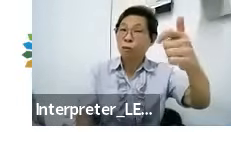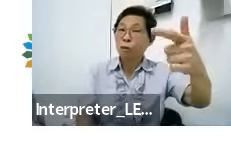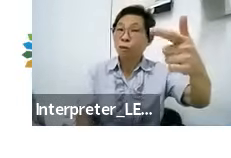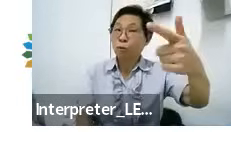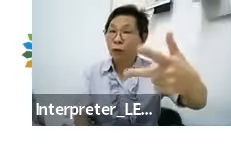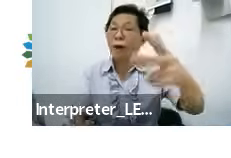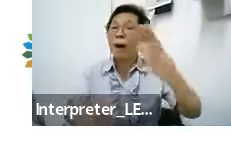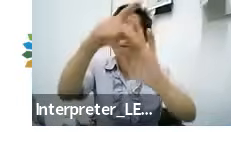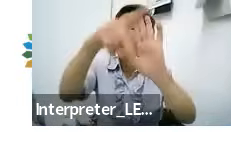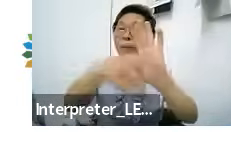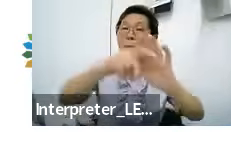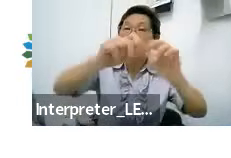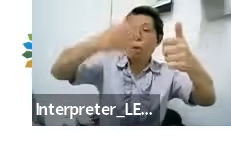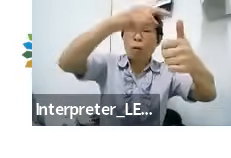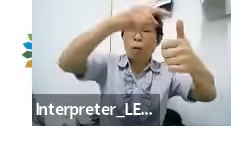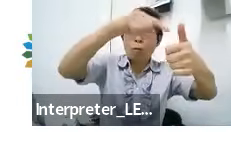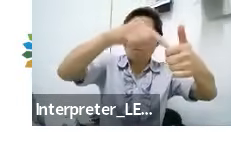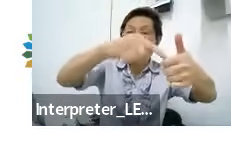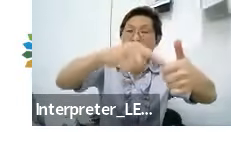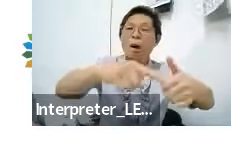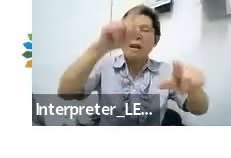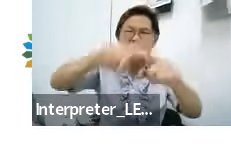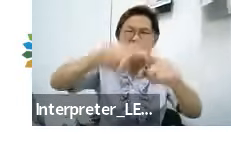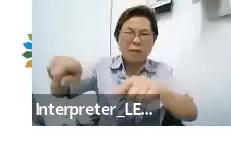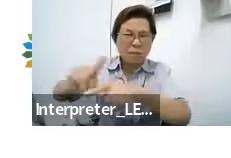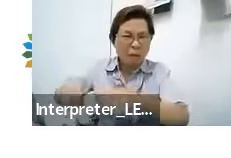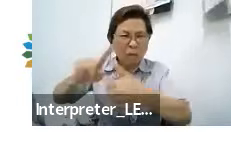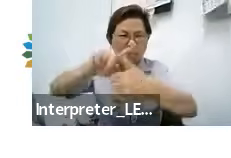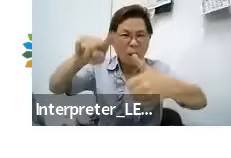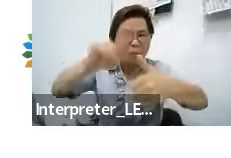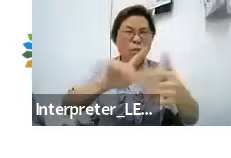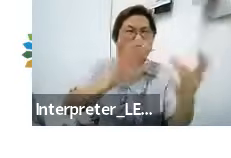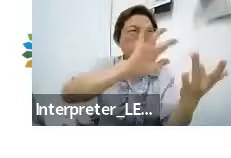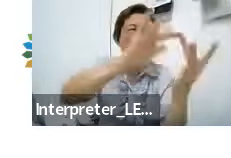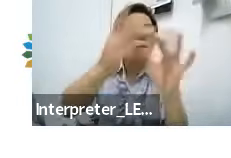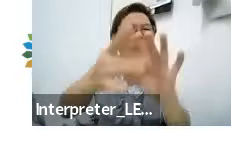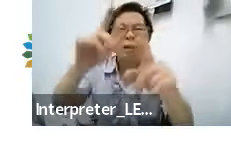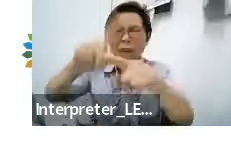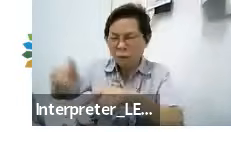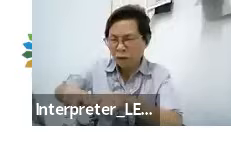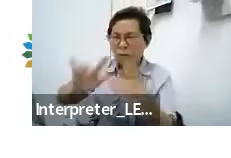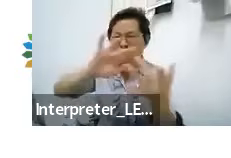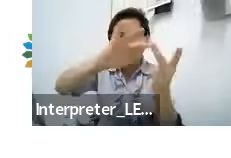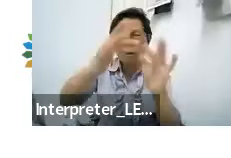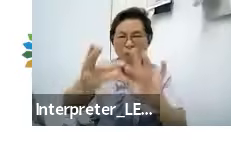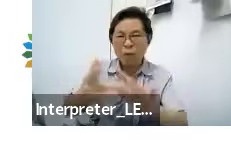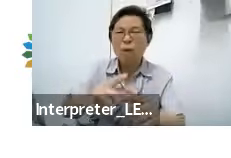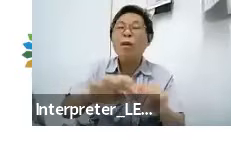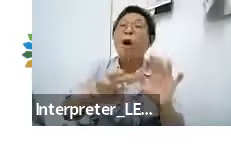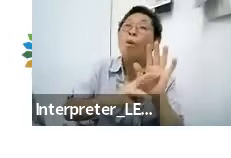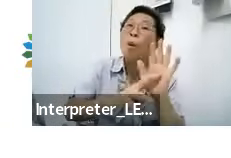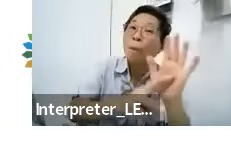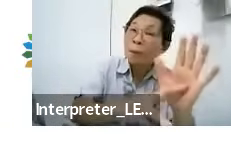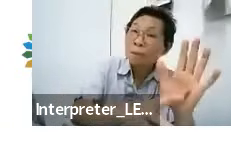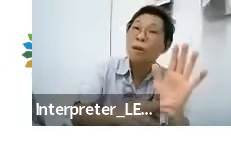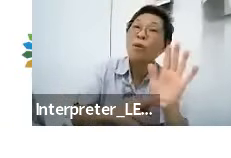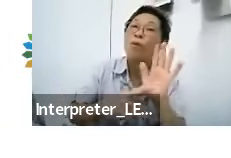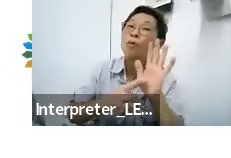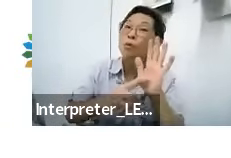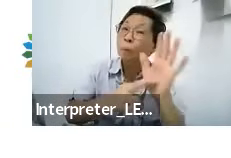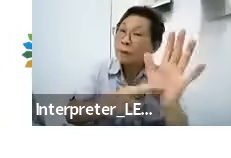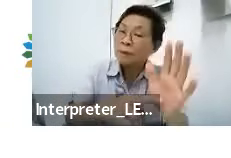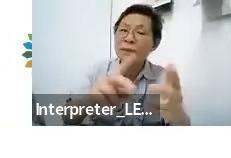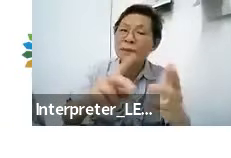principle of multiple engagement, multiple means of engagement, multiple means of representation, multiple means